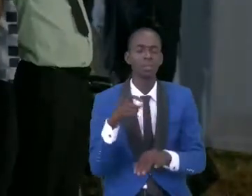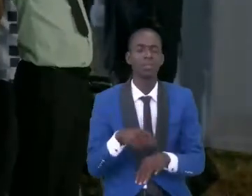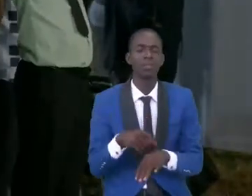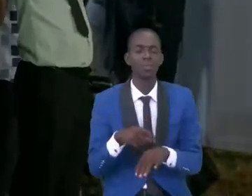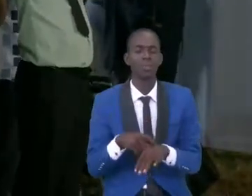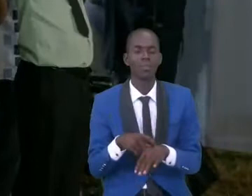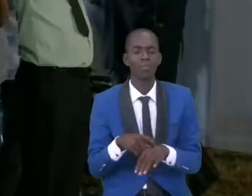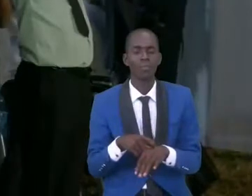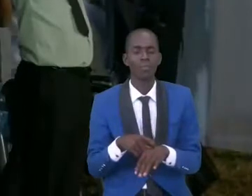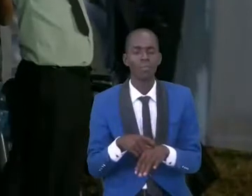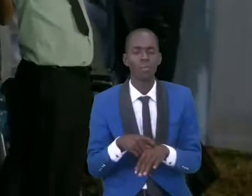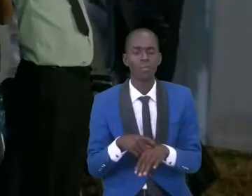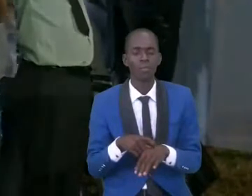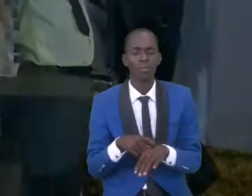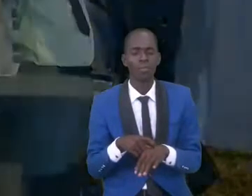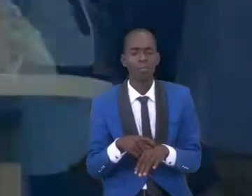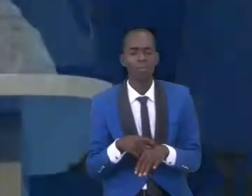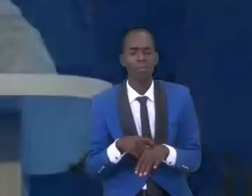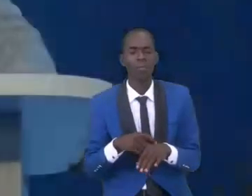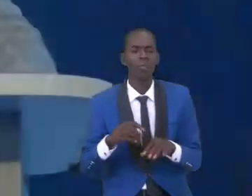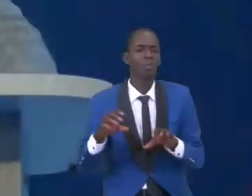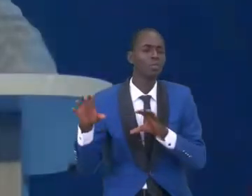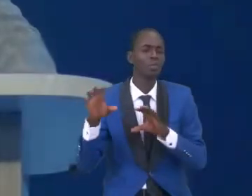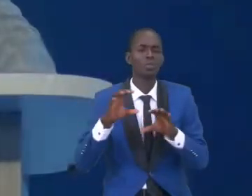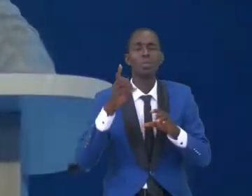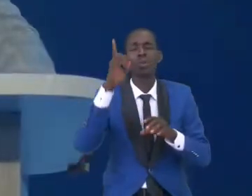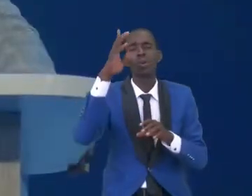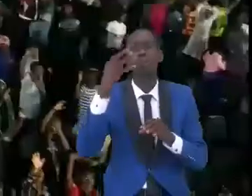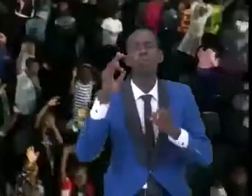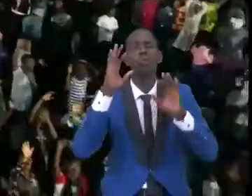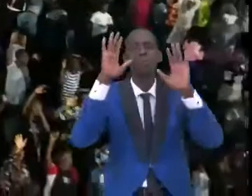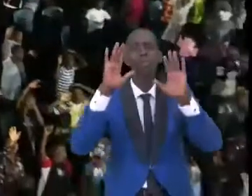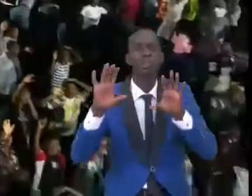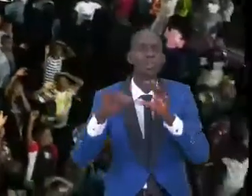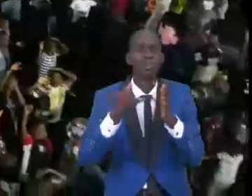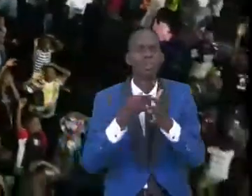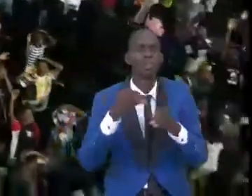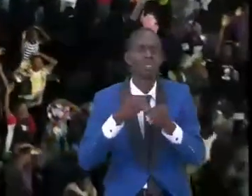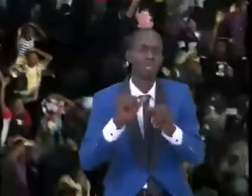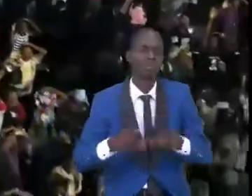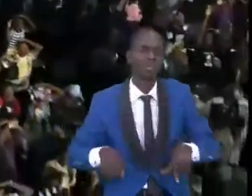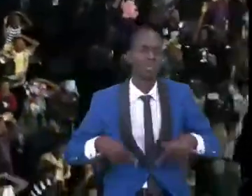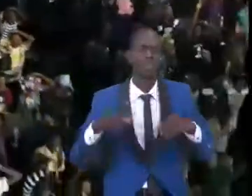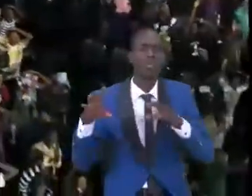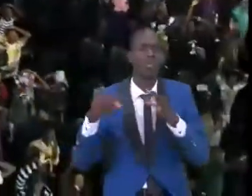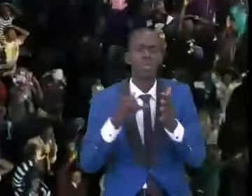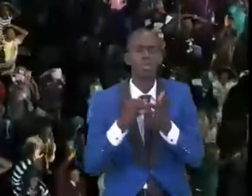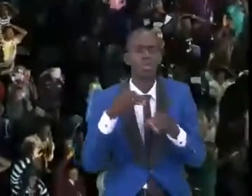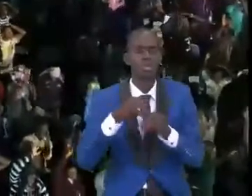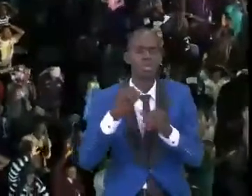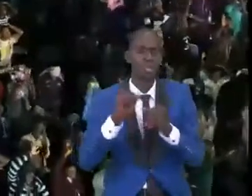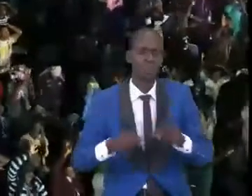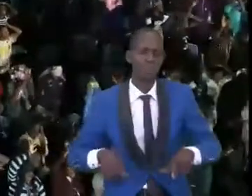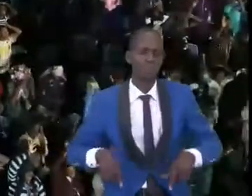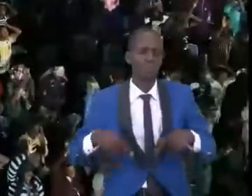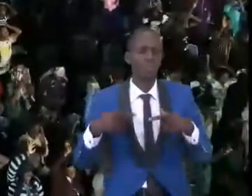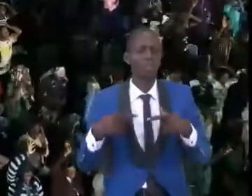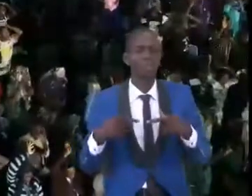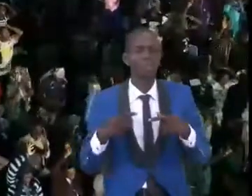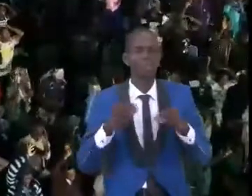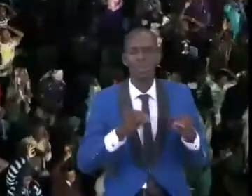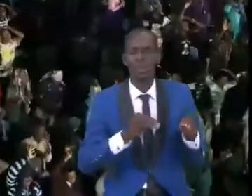God of wonders, perform it in every life. Do it in every life. Put